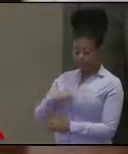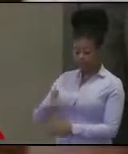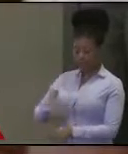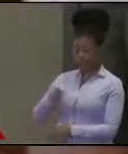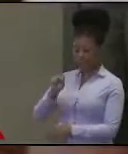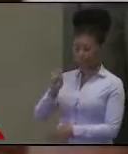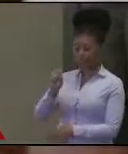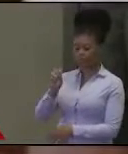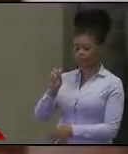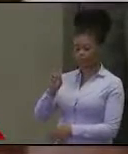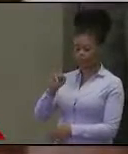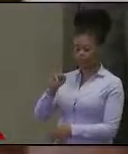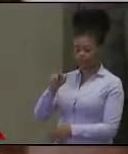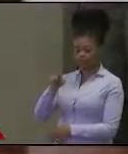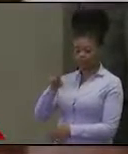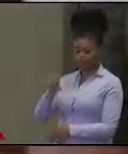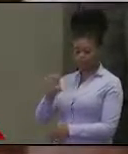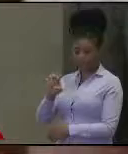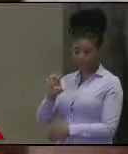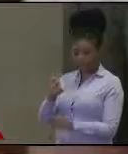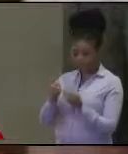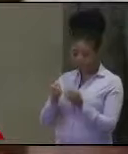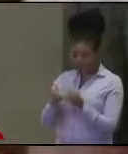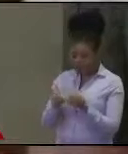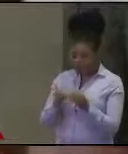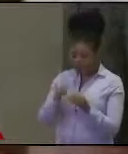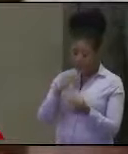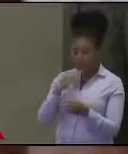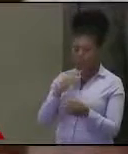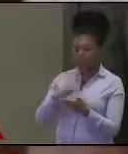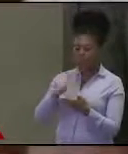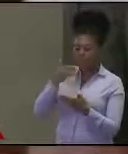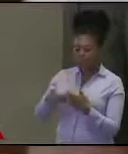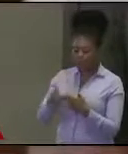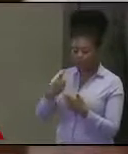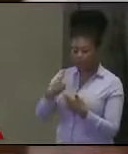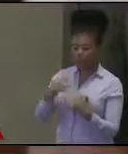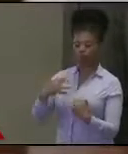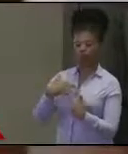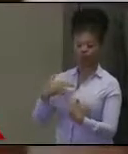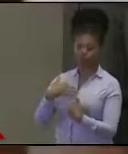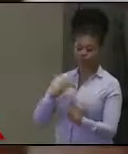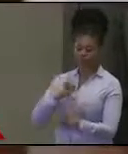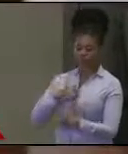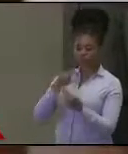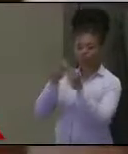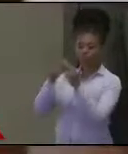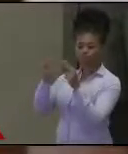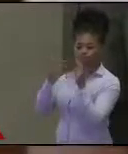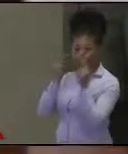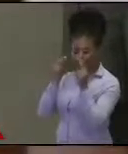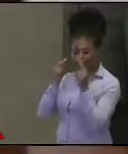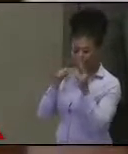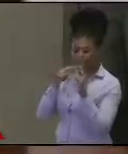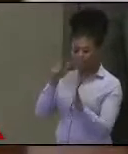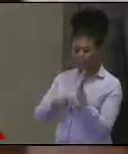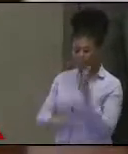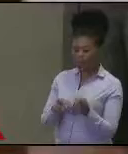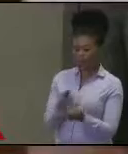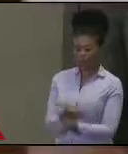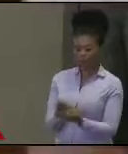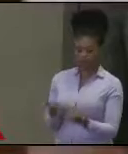Stoffile made an initiative, it was out of a concern that our university lack